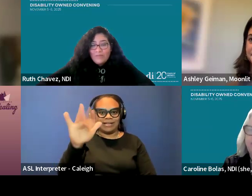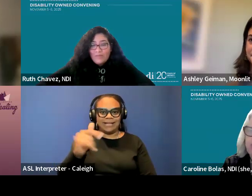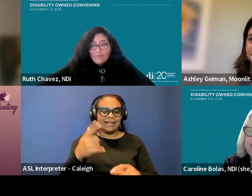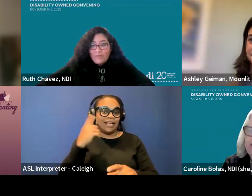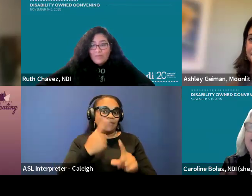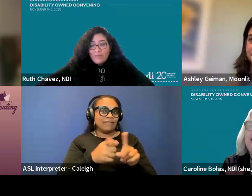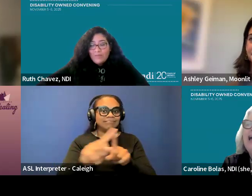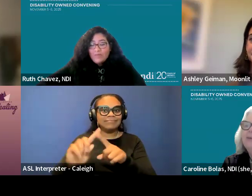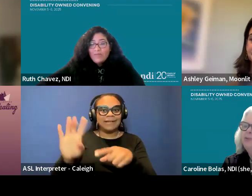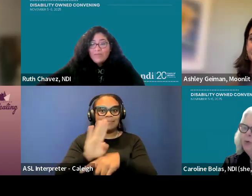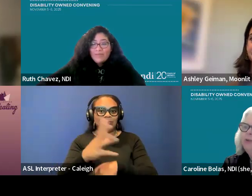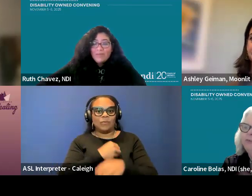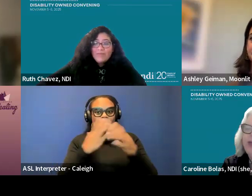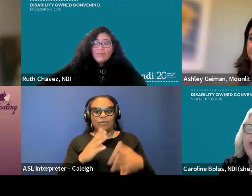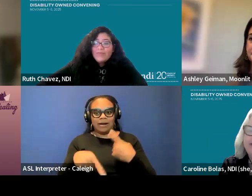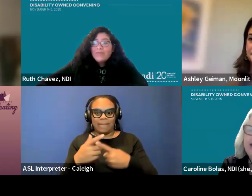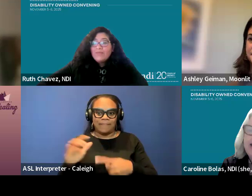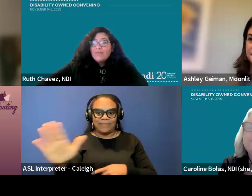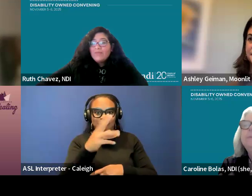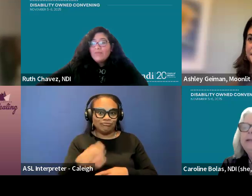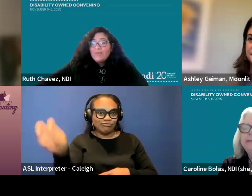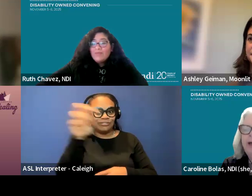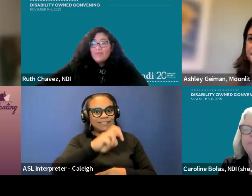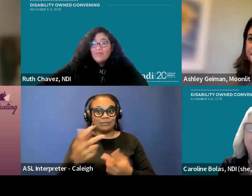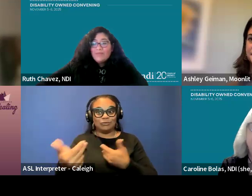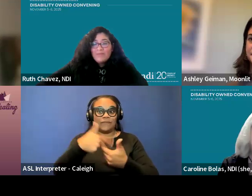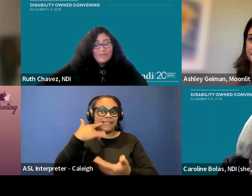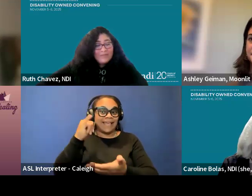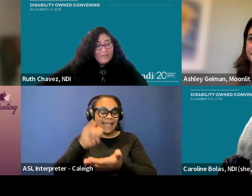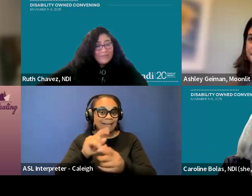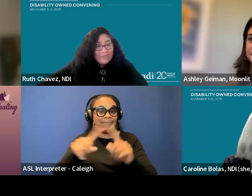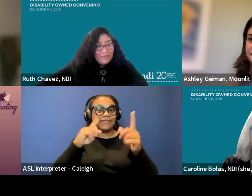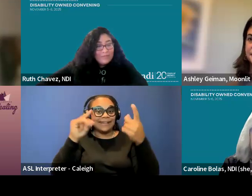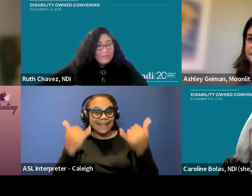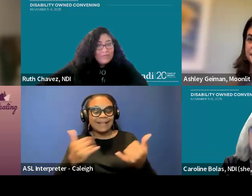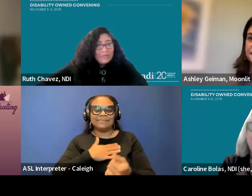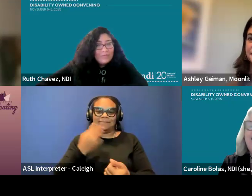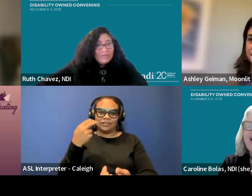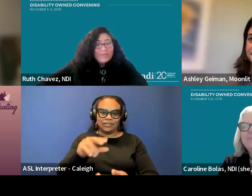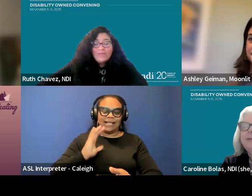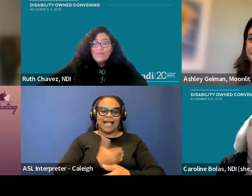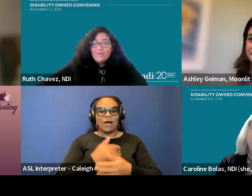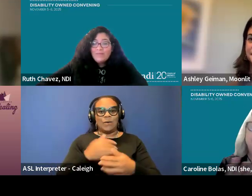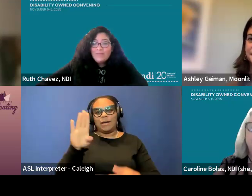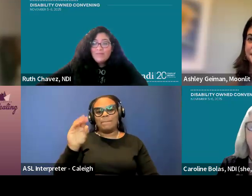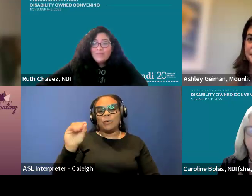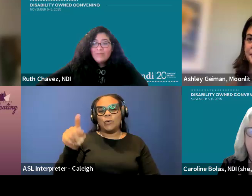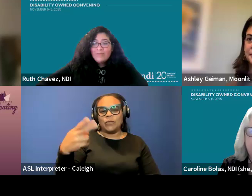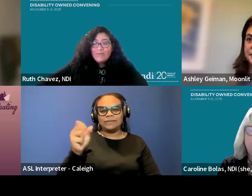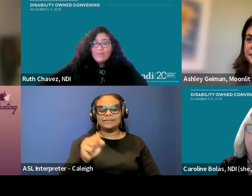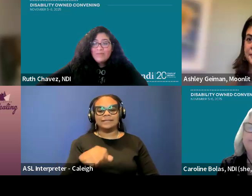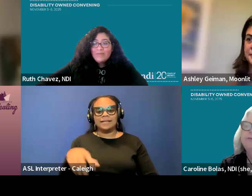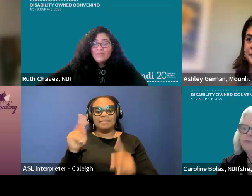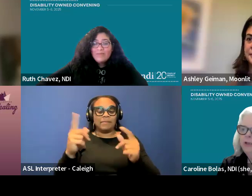their business journey. So join us for that. But in the meantime, please do look at our booths. People have been asking